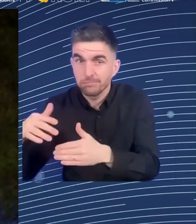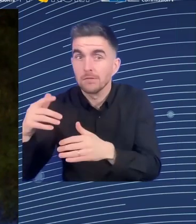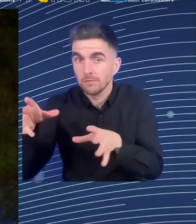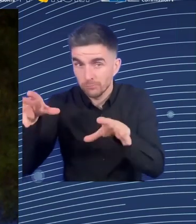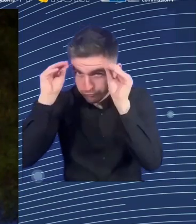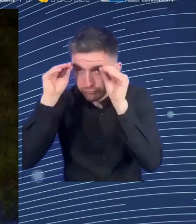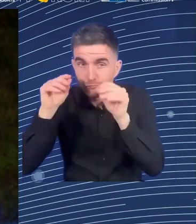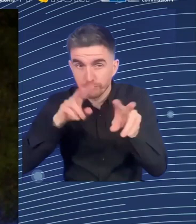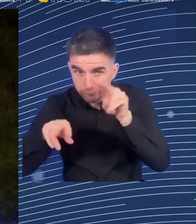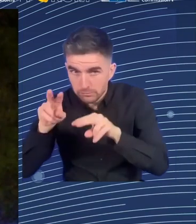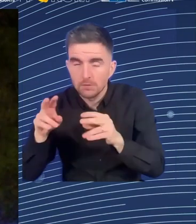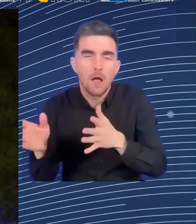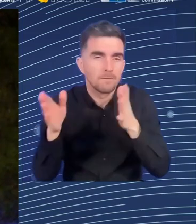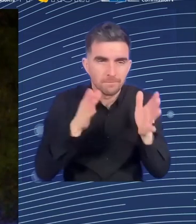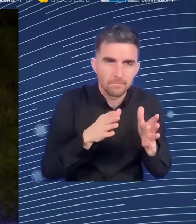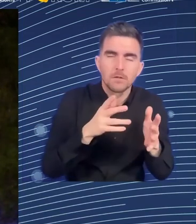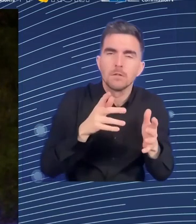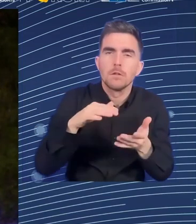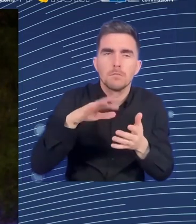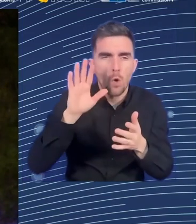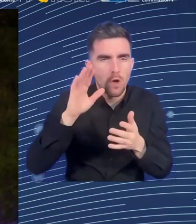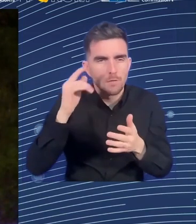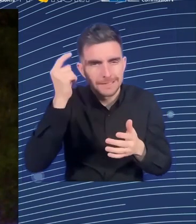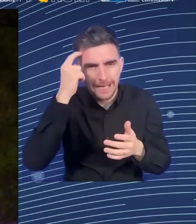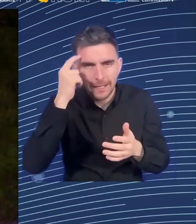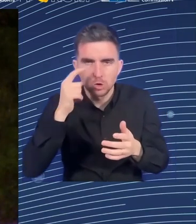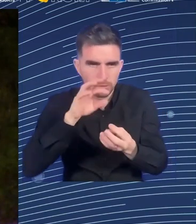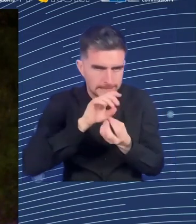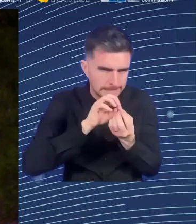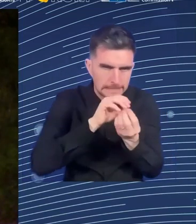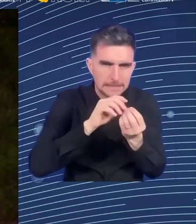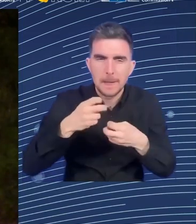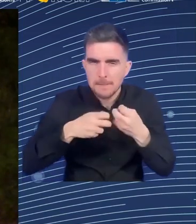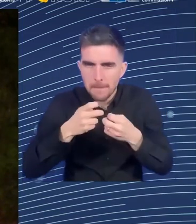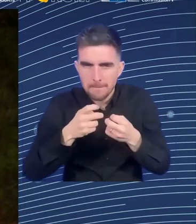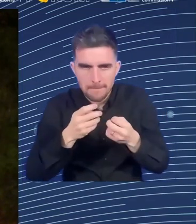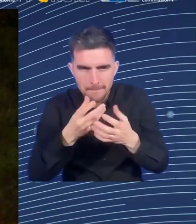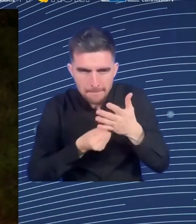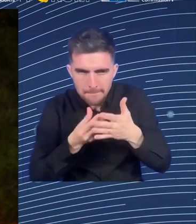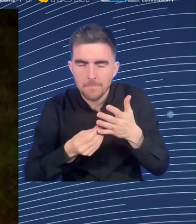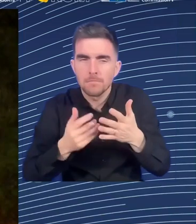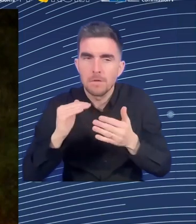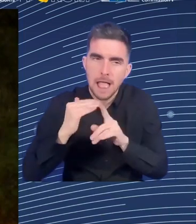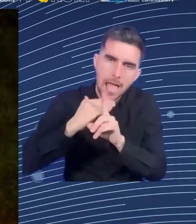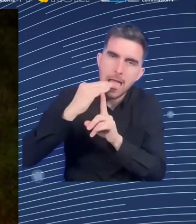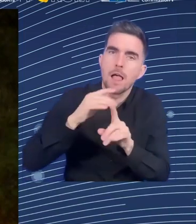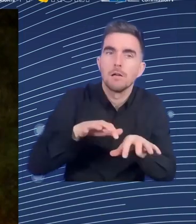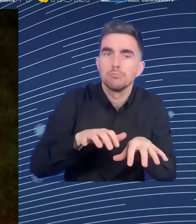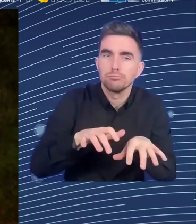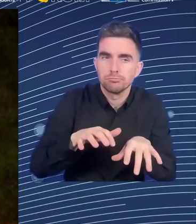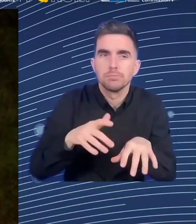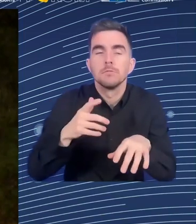group, interactional tasks. So these are all the people who work with other people, who have clients, pupils,